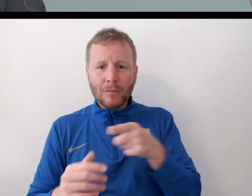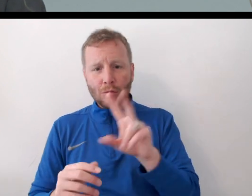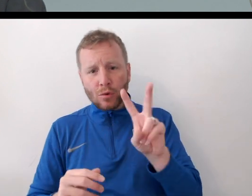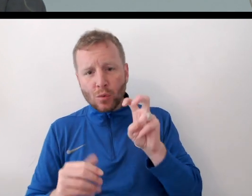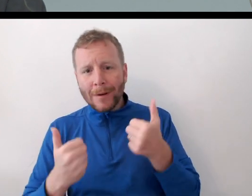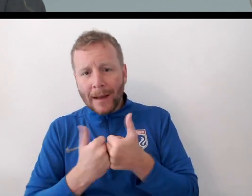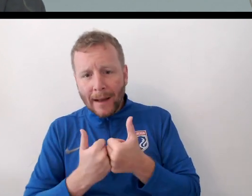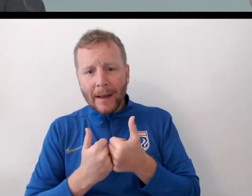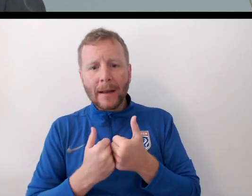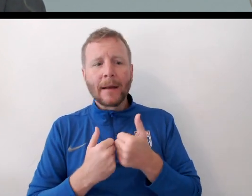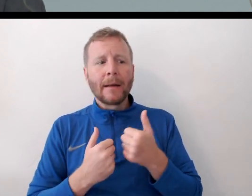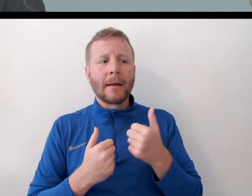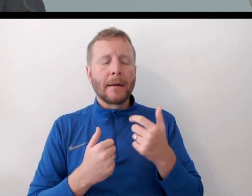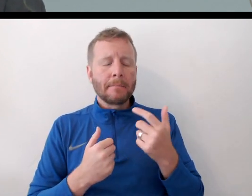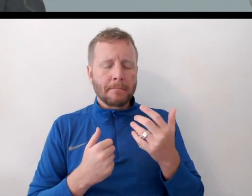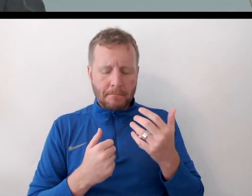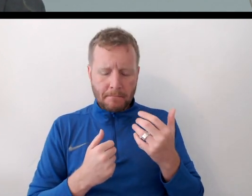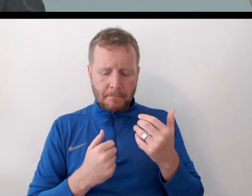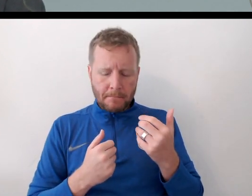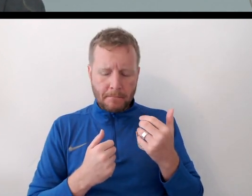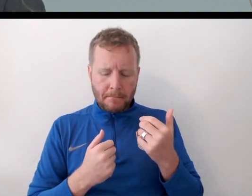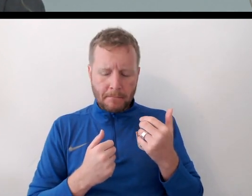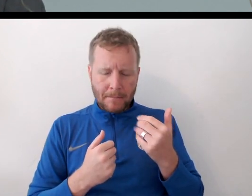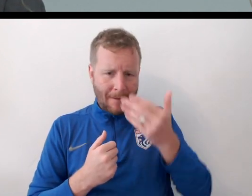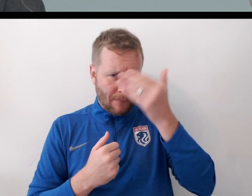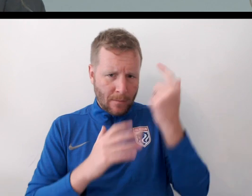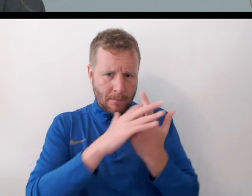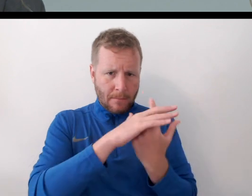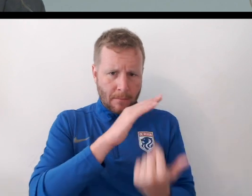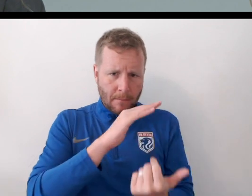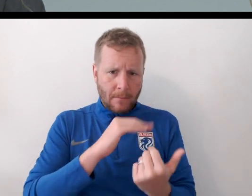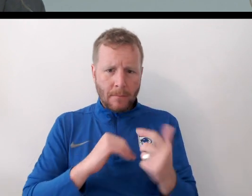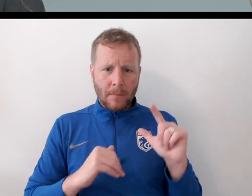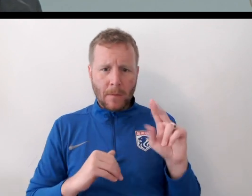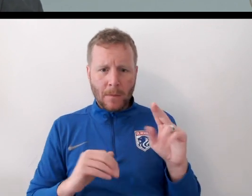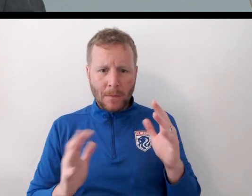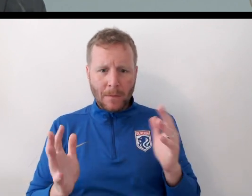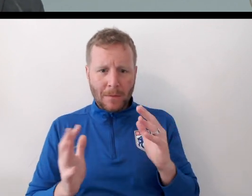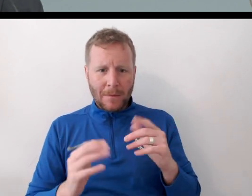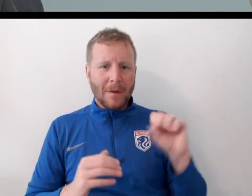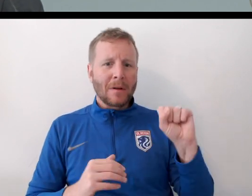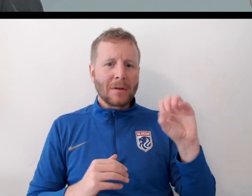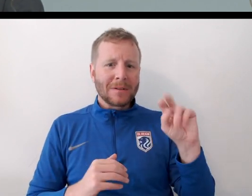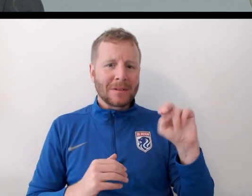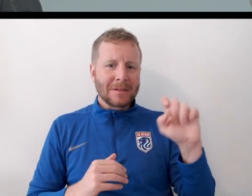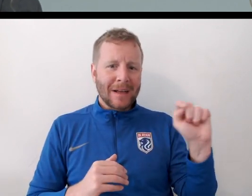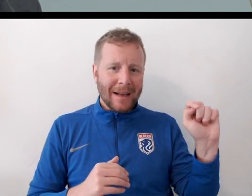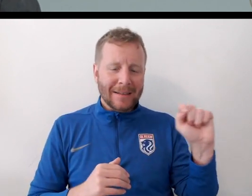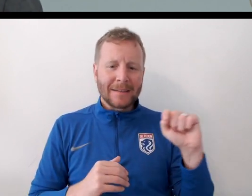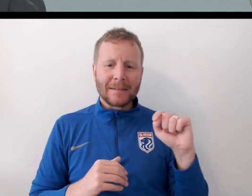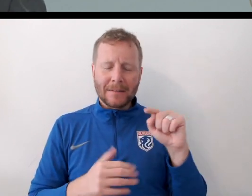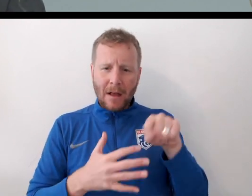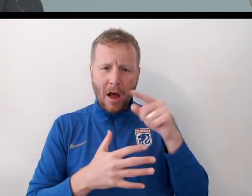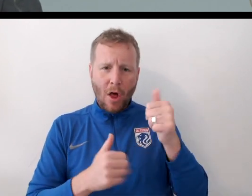200. Elise and I'm forgetting at the moment, spelling out Lou. Sana, yeah. Lou, and